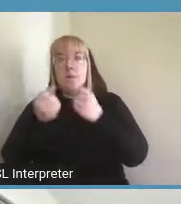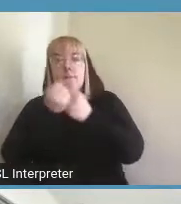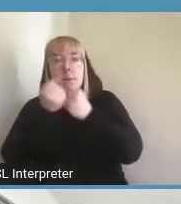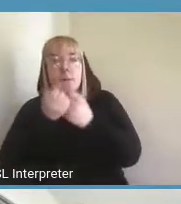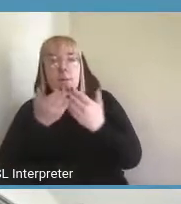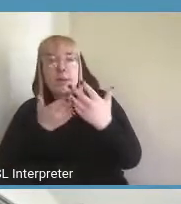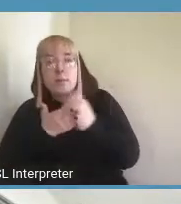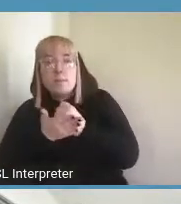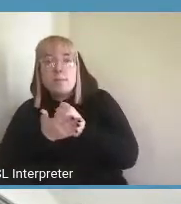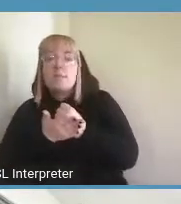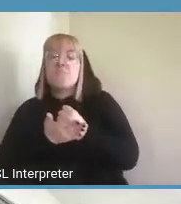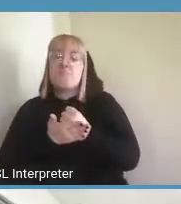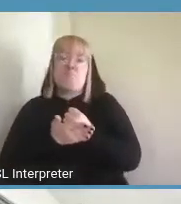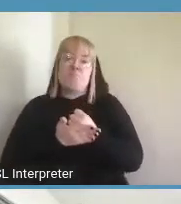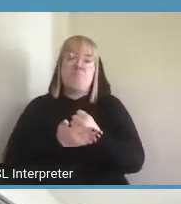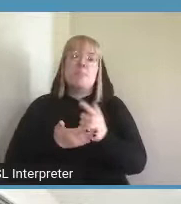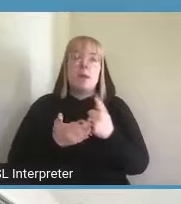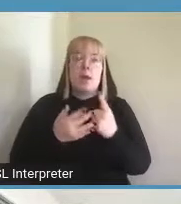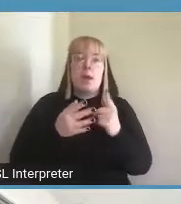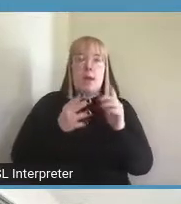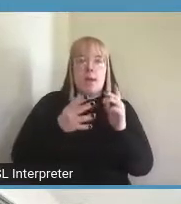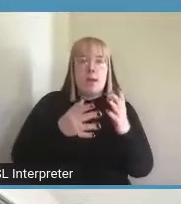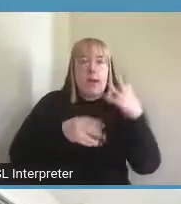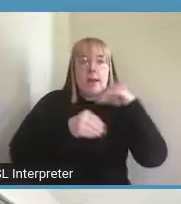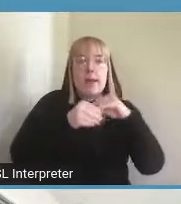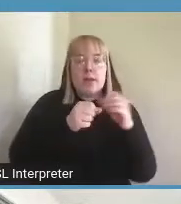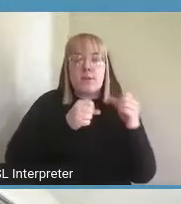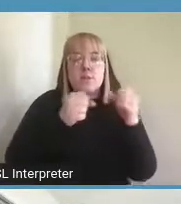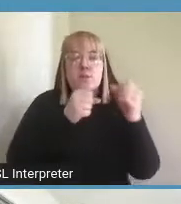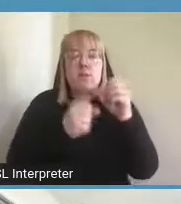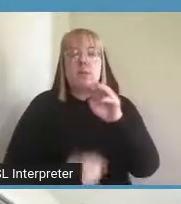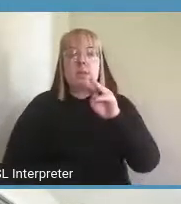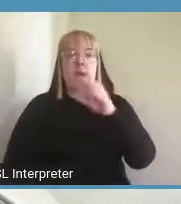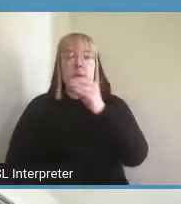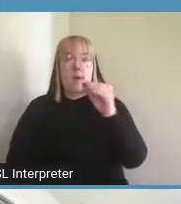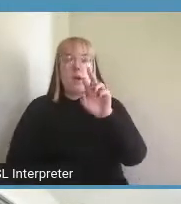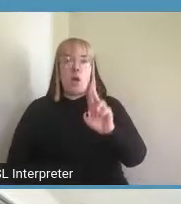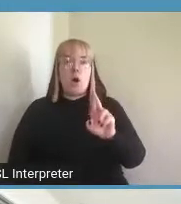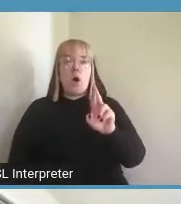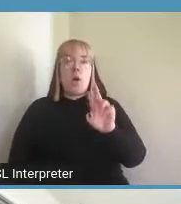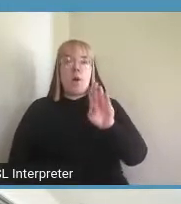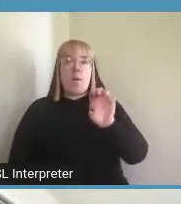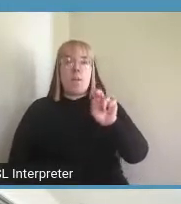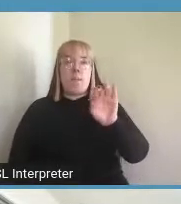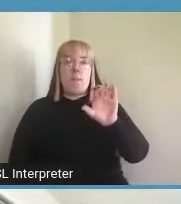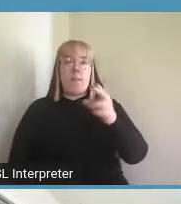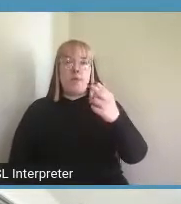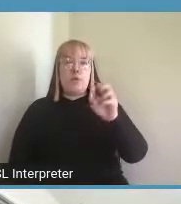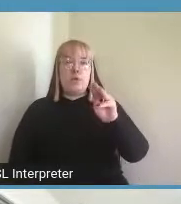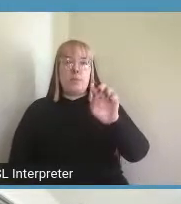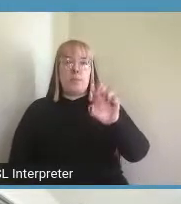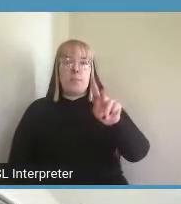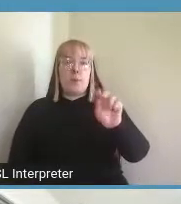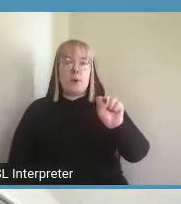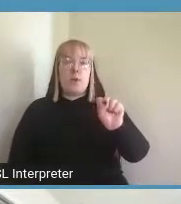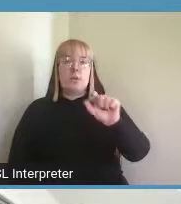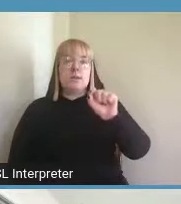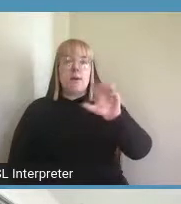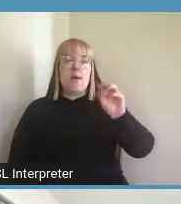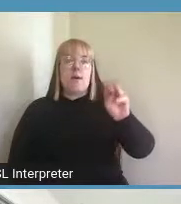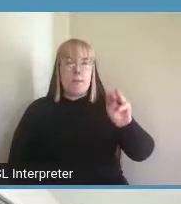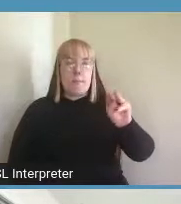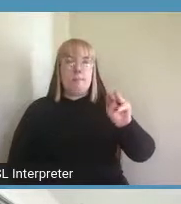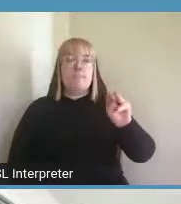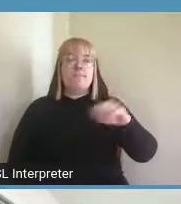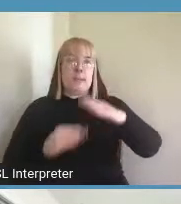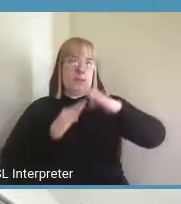strategies. And this resource is at mrbenchmarks.com. Anyone can access it and see what they've learned. Each year,